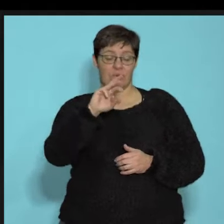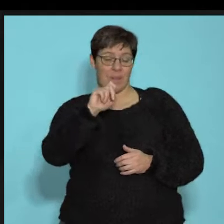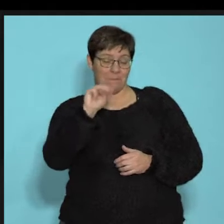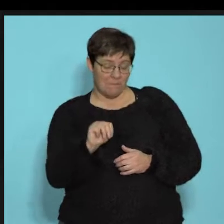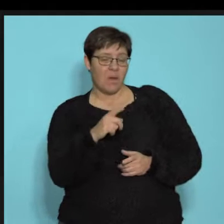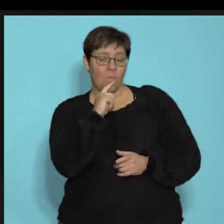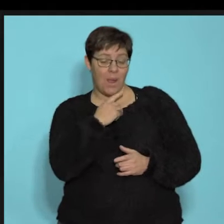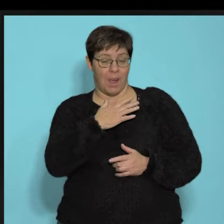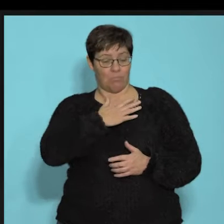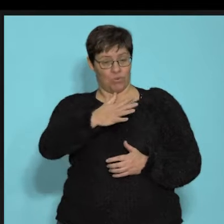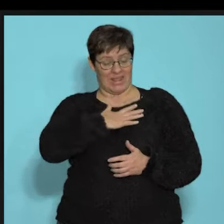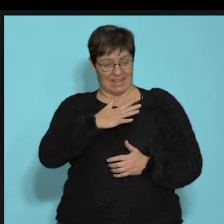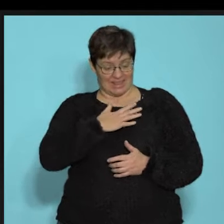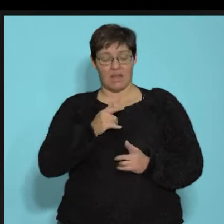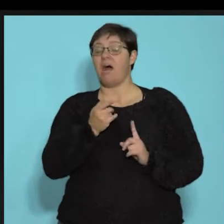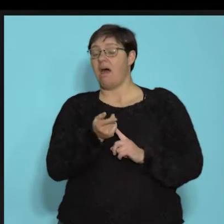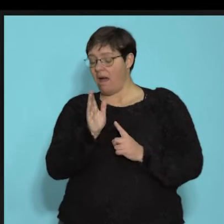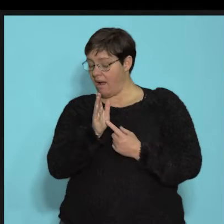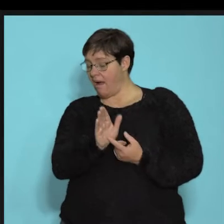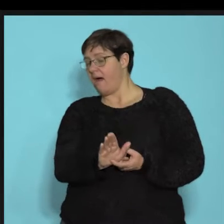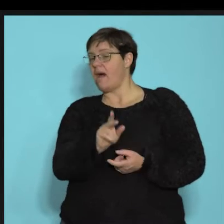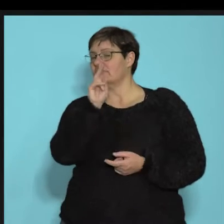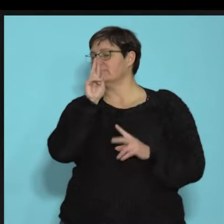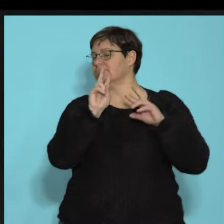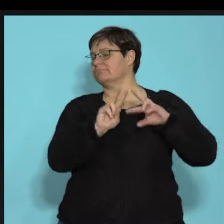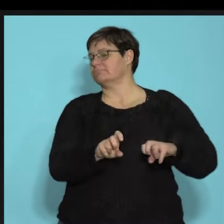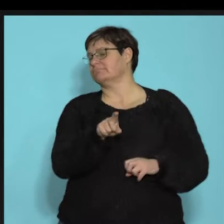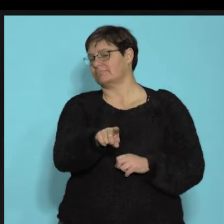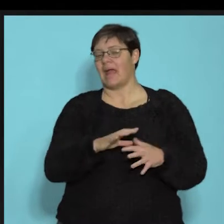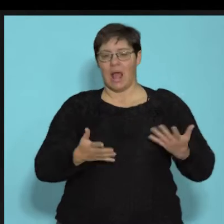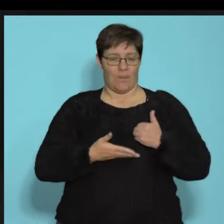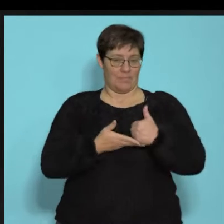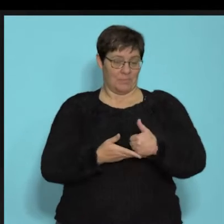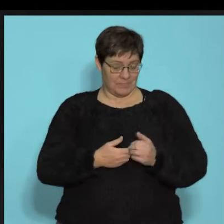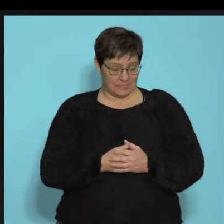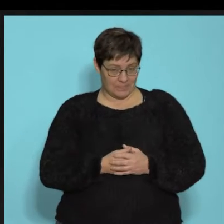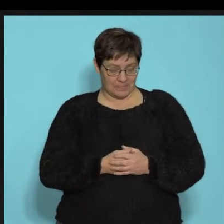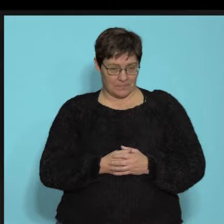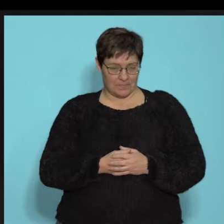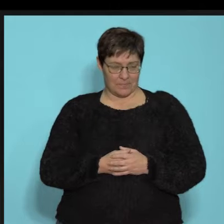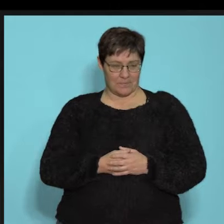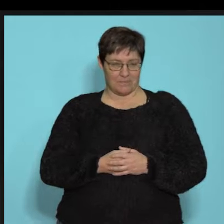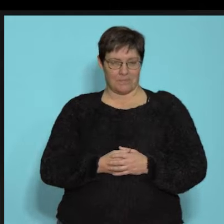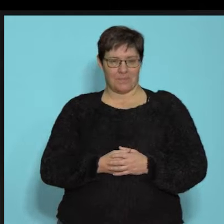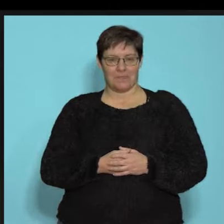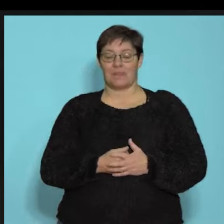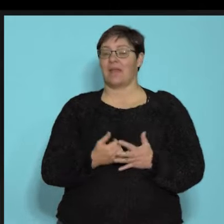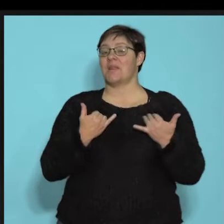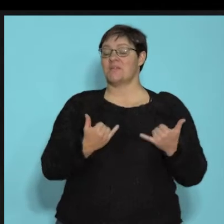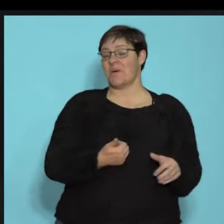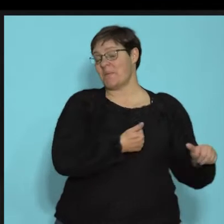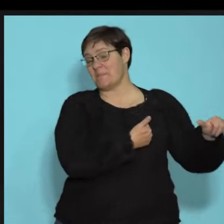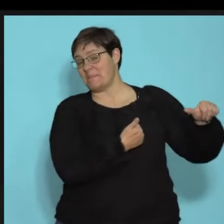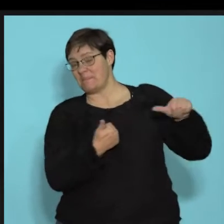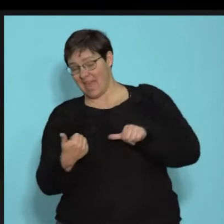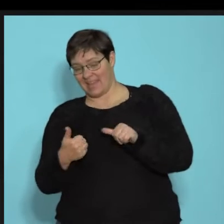when we breathe. So when we actually get to the process of breathing, we're going to have a look at that. Okay, now we're going to go